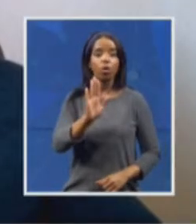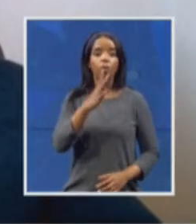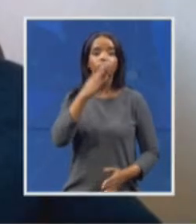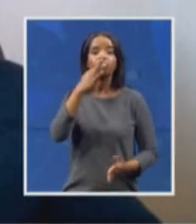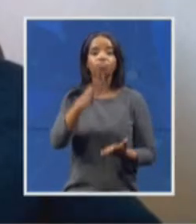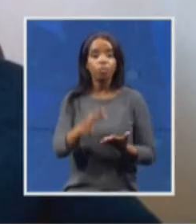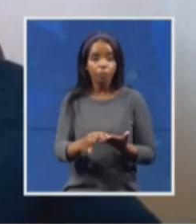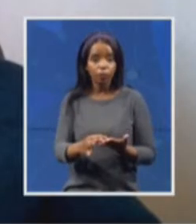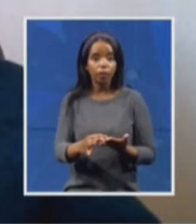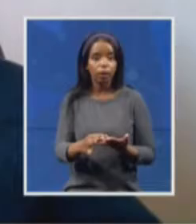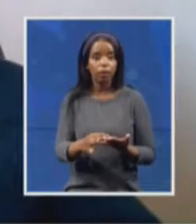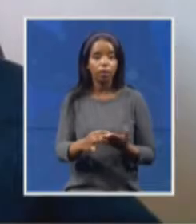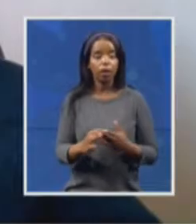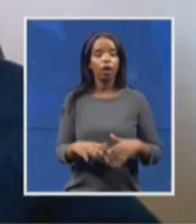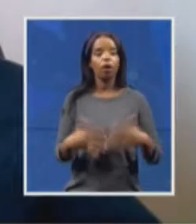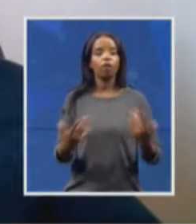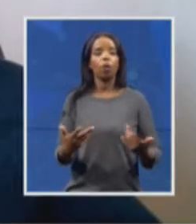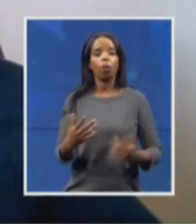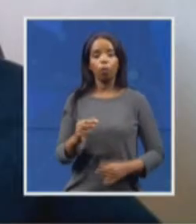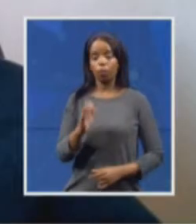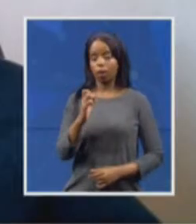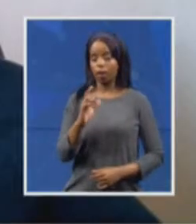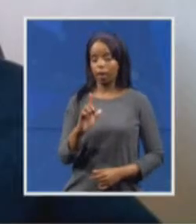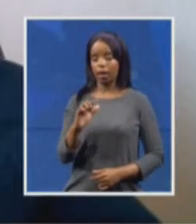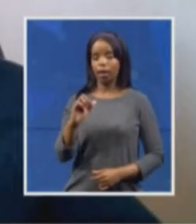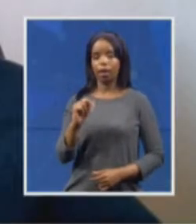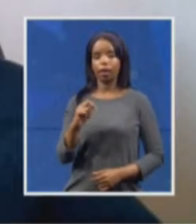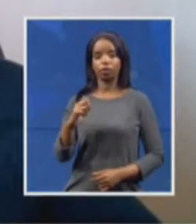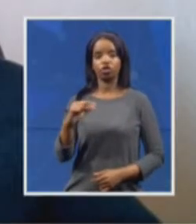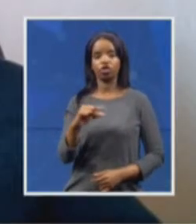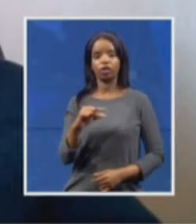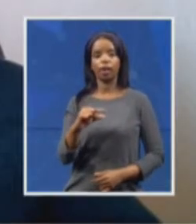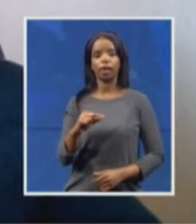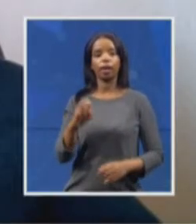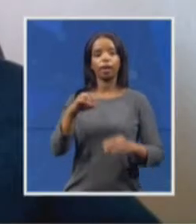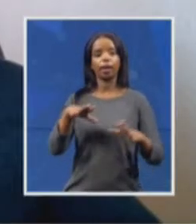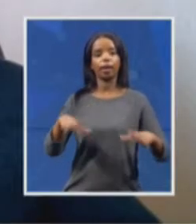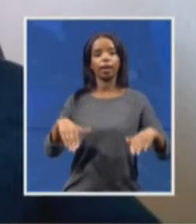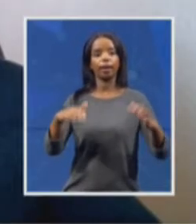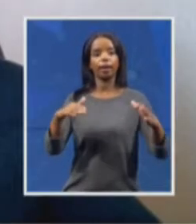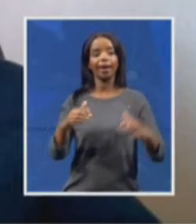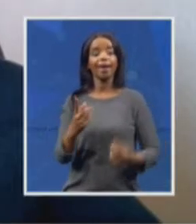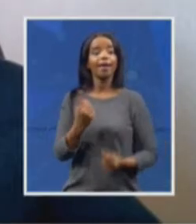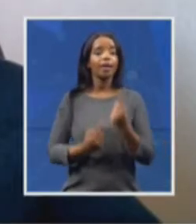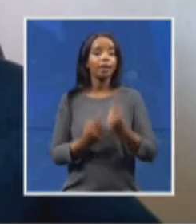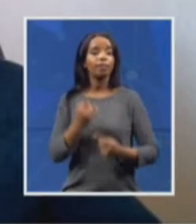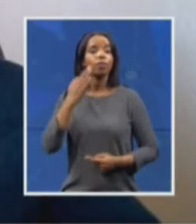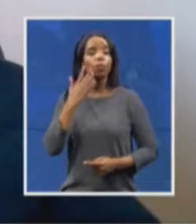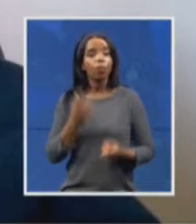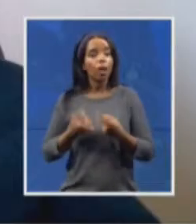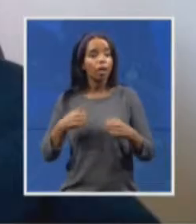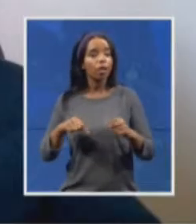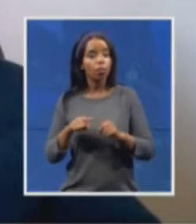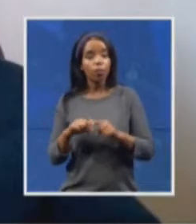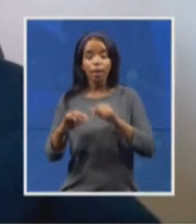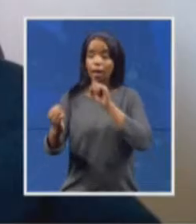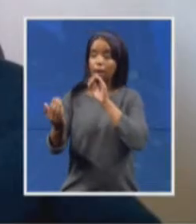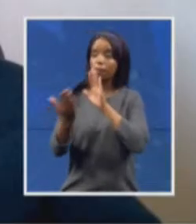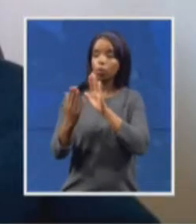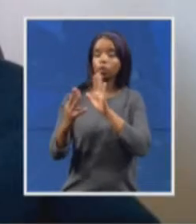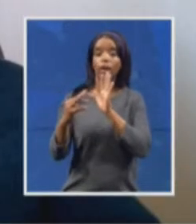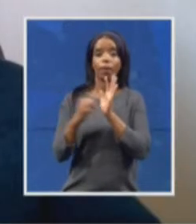LNG. If and when we approach the market, we would encourage bidders to certainly make